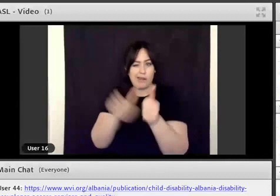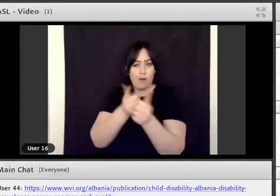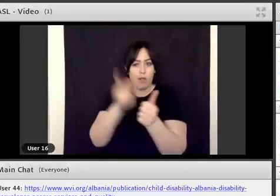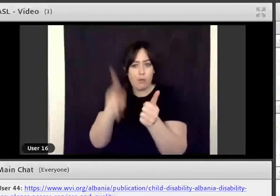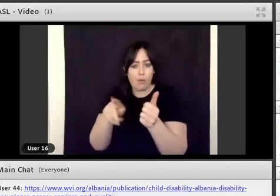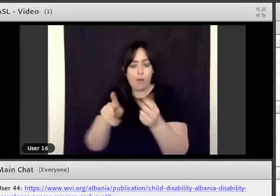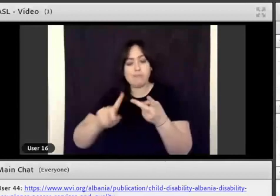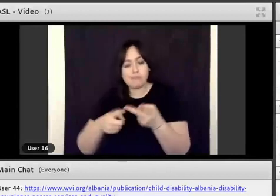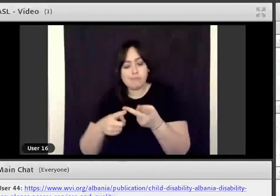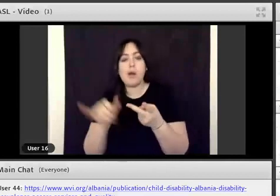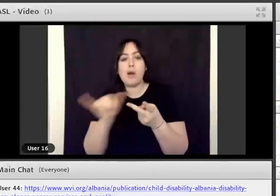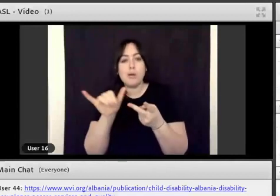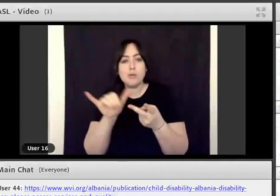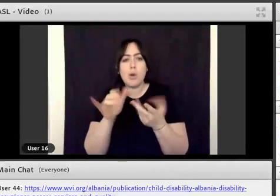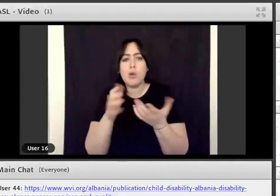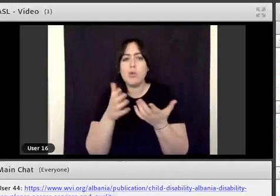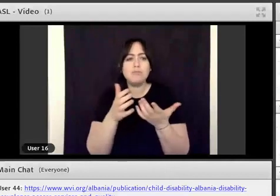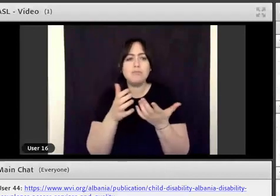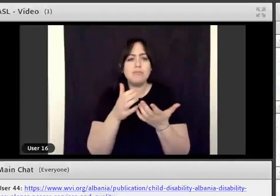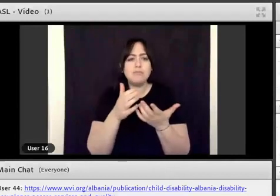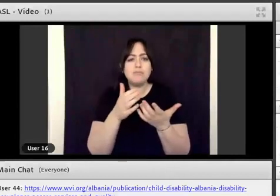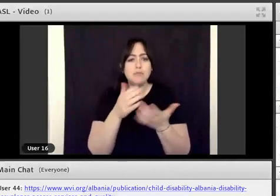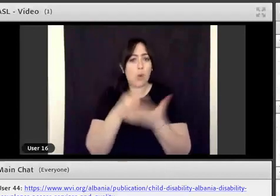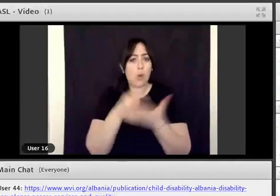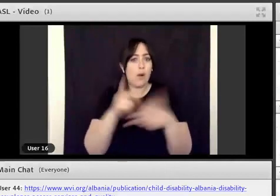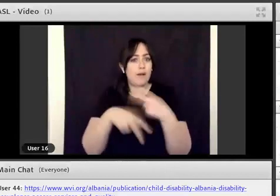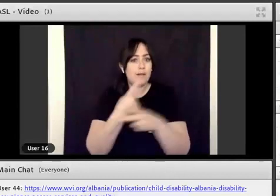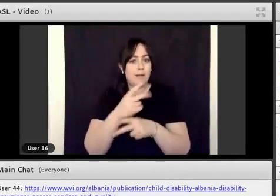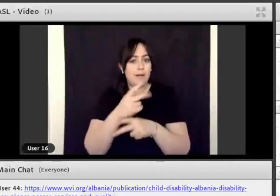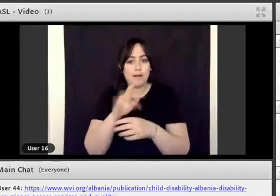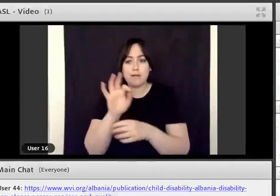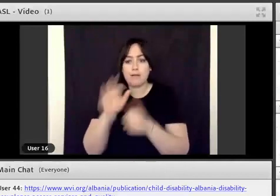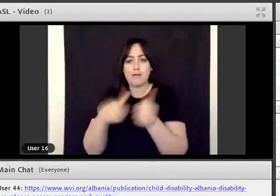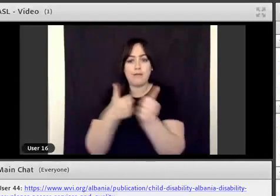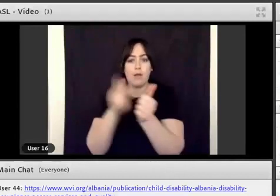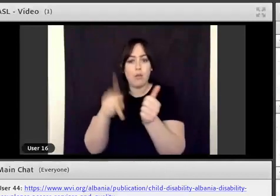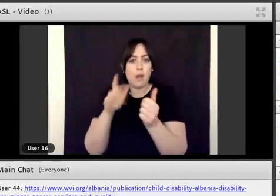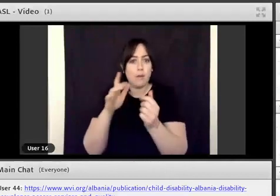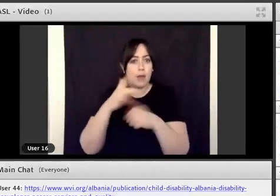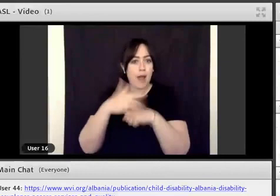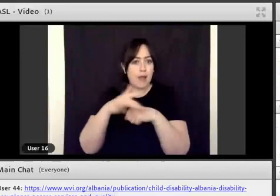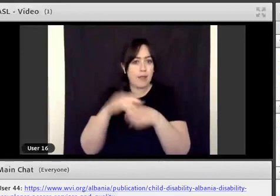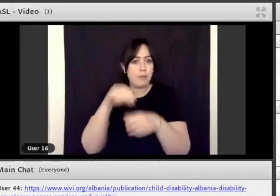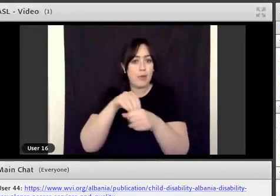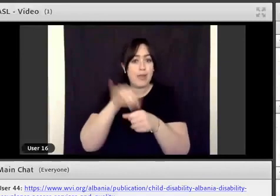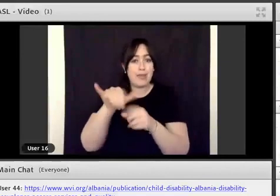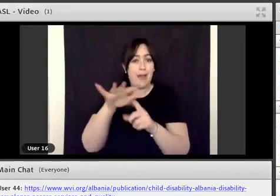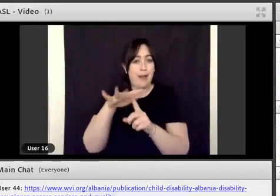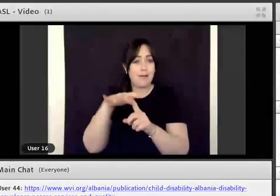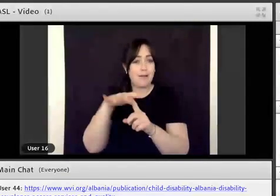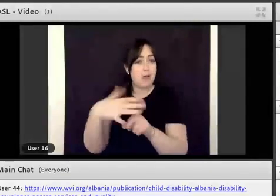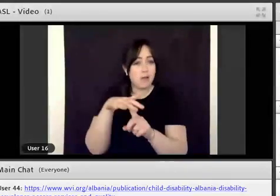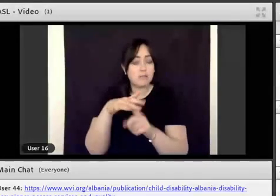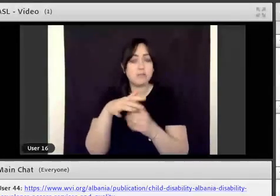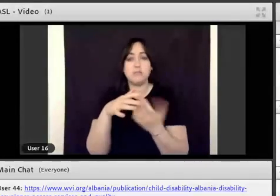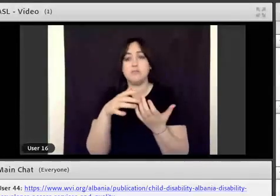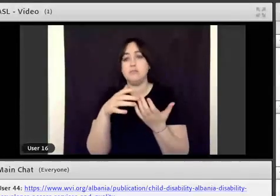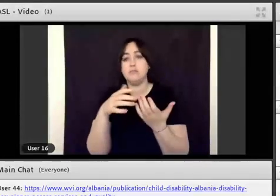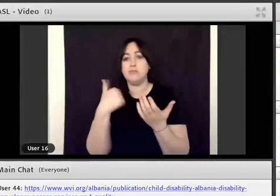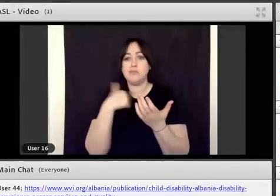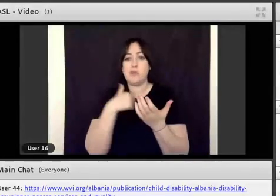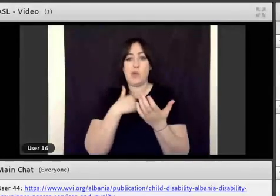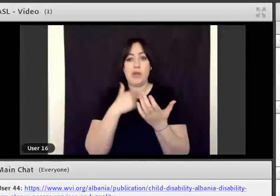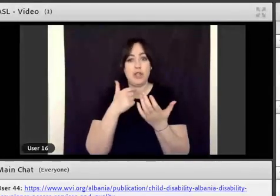of what follow-up services might be available in the context as we're raising expectations doing these kind